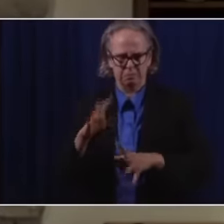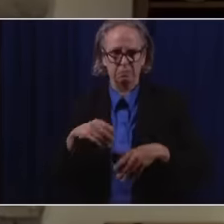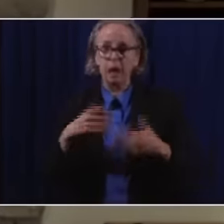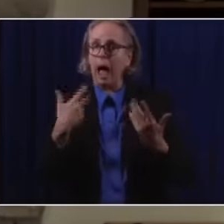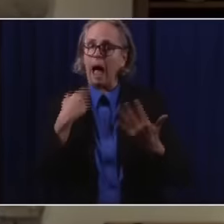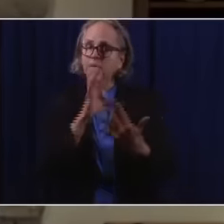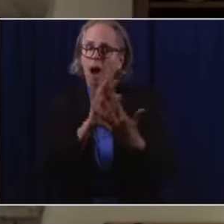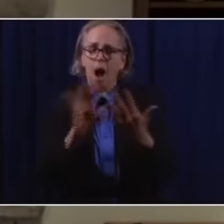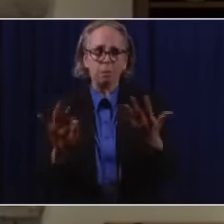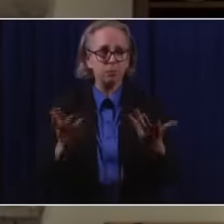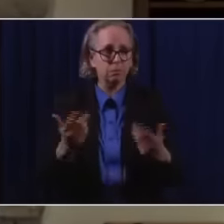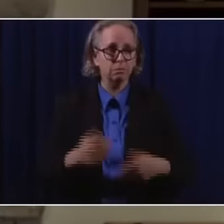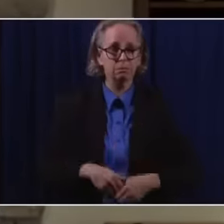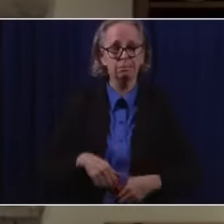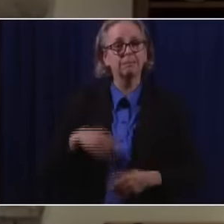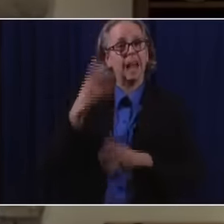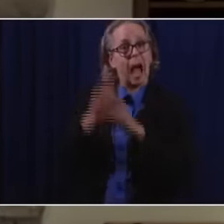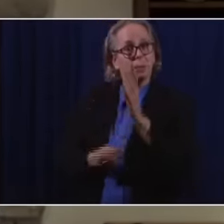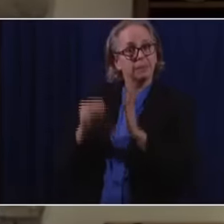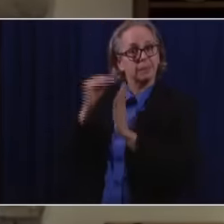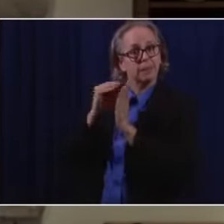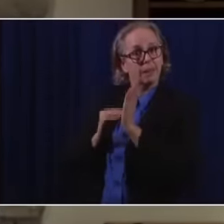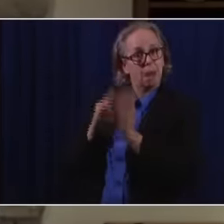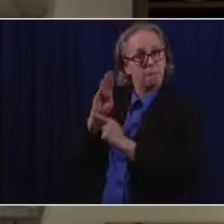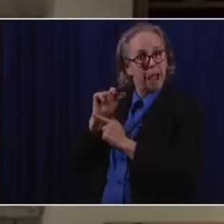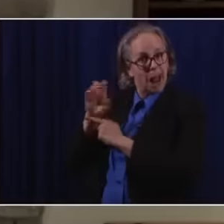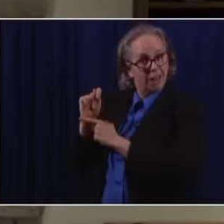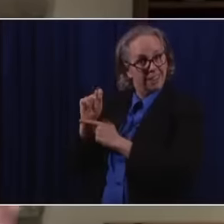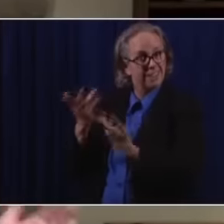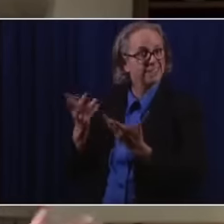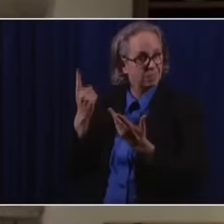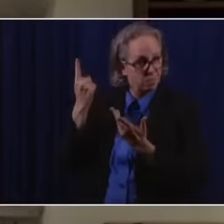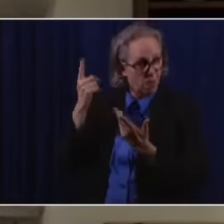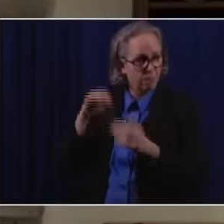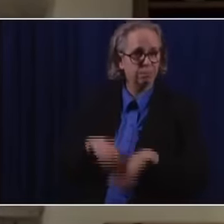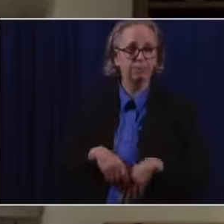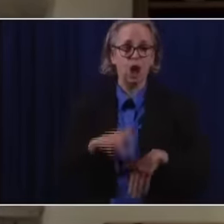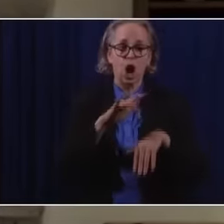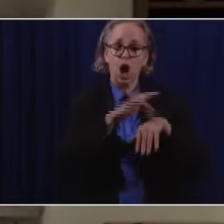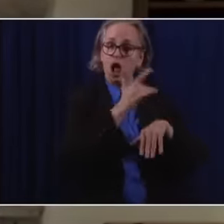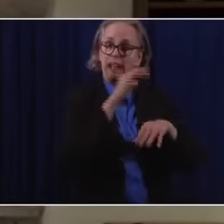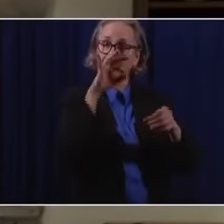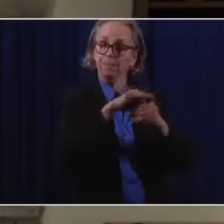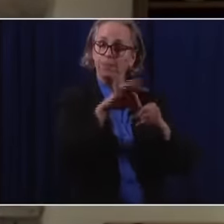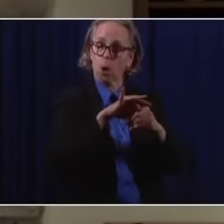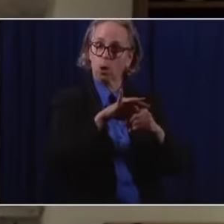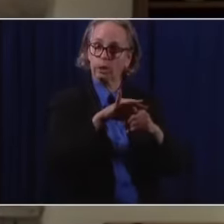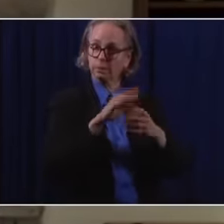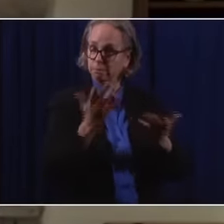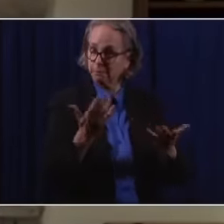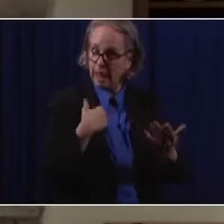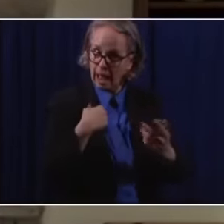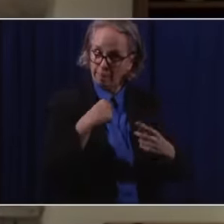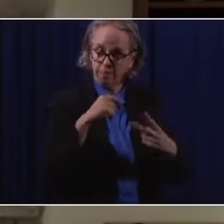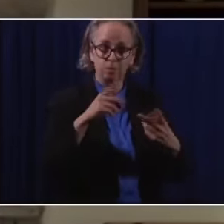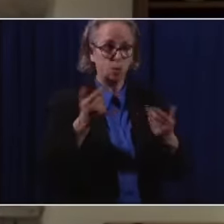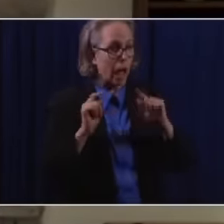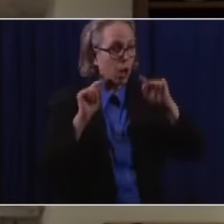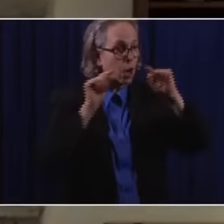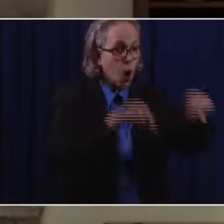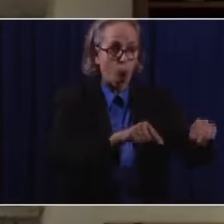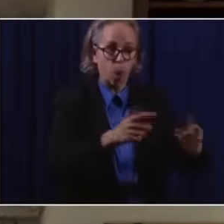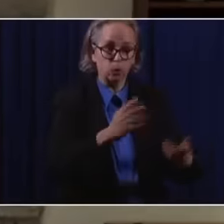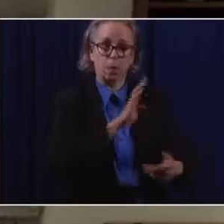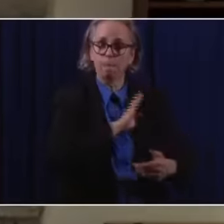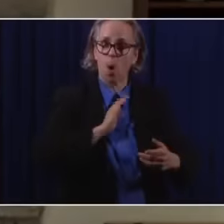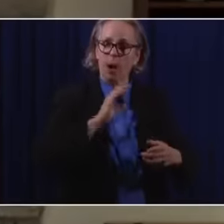Board of Elections. This weekend, of course, opens up weekend voting. People can go to the Board of Elections again. Try to figure out when